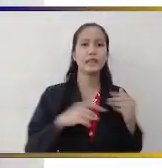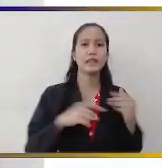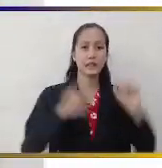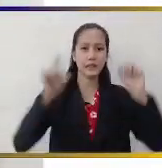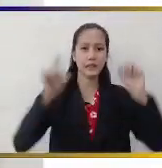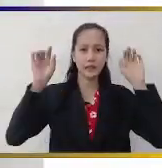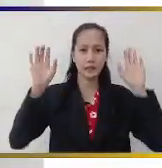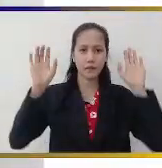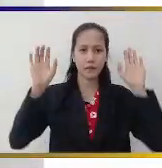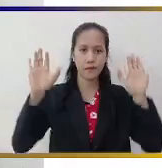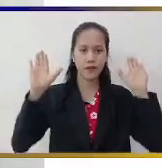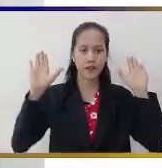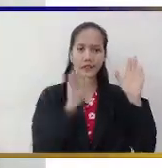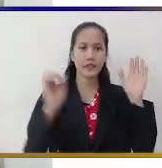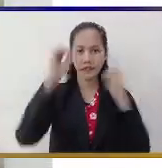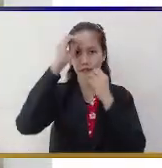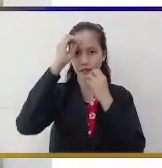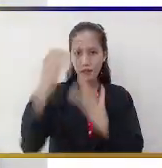will of God.